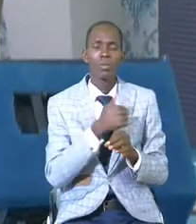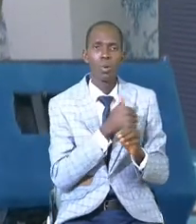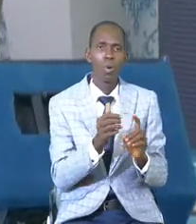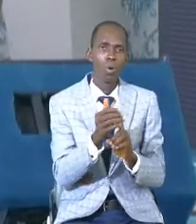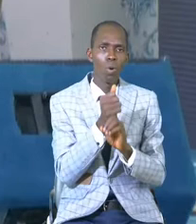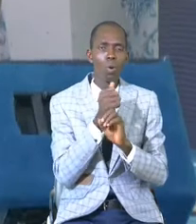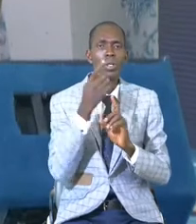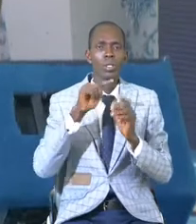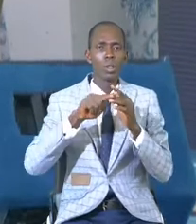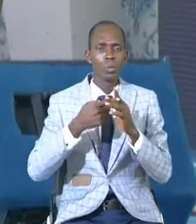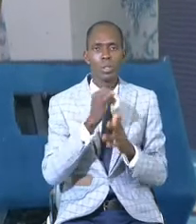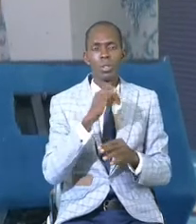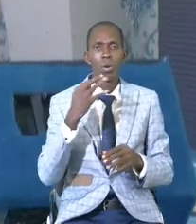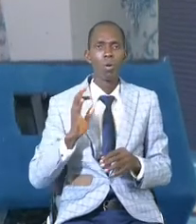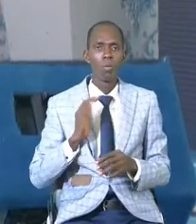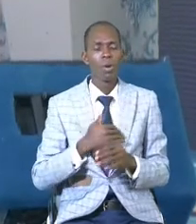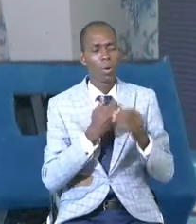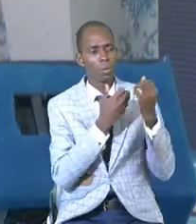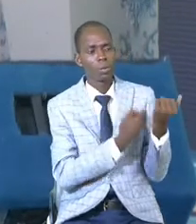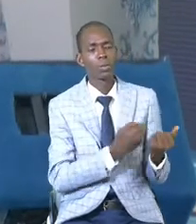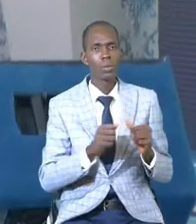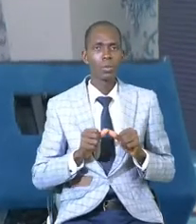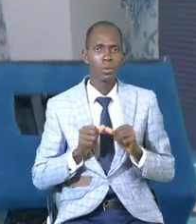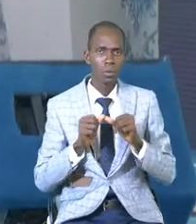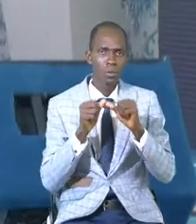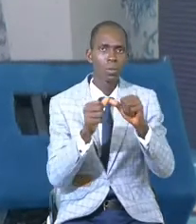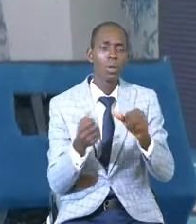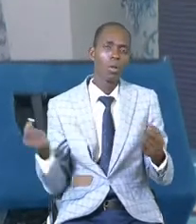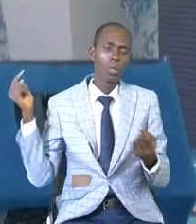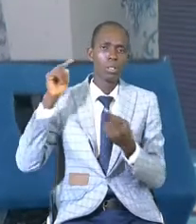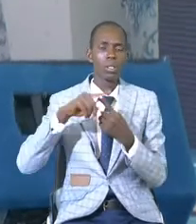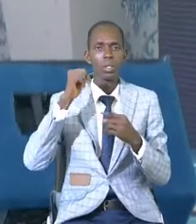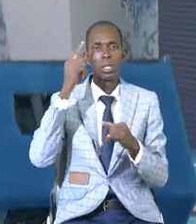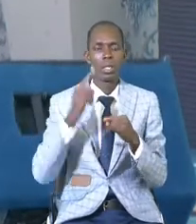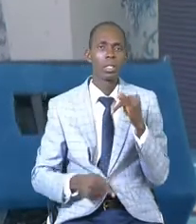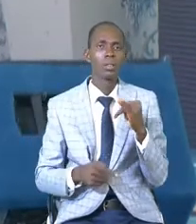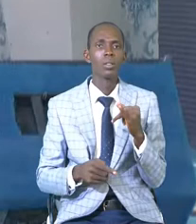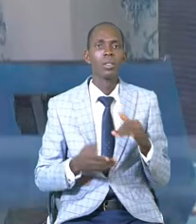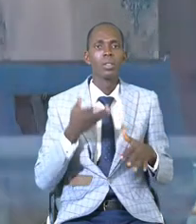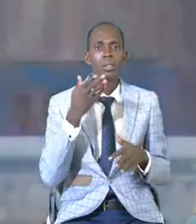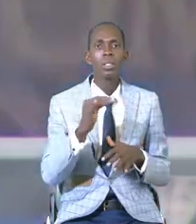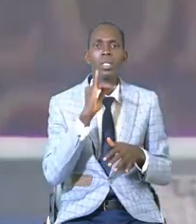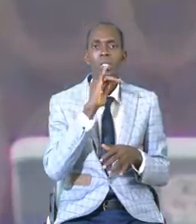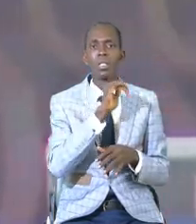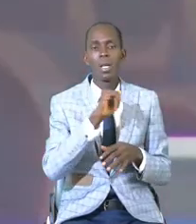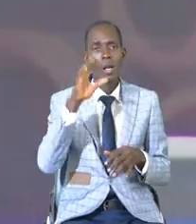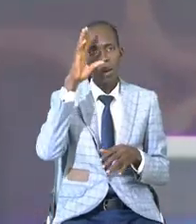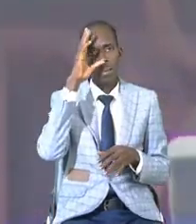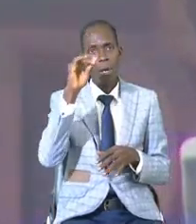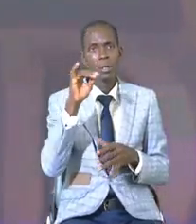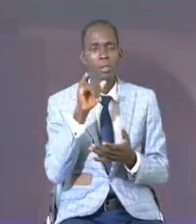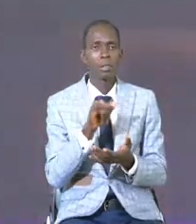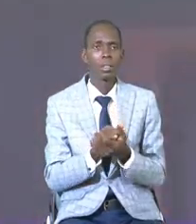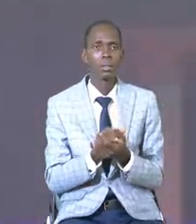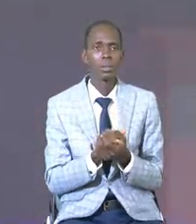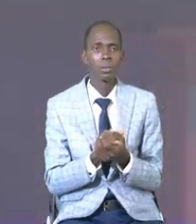our confidence steadfast until the end. There is a man that has